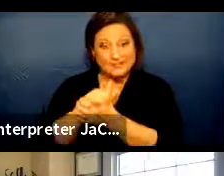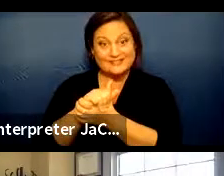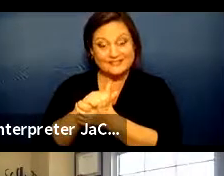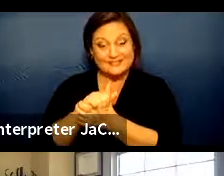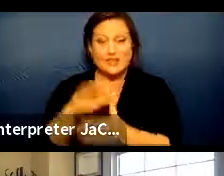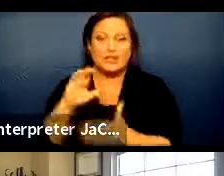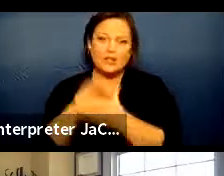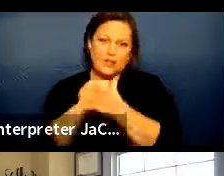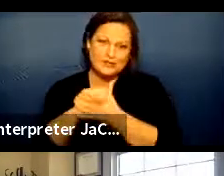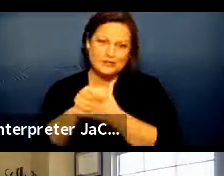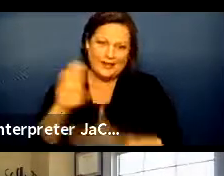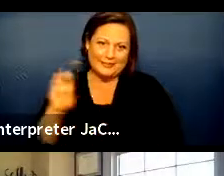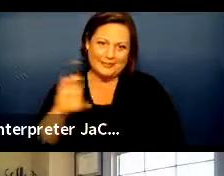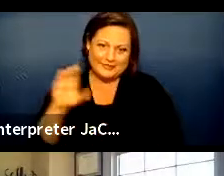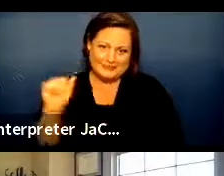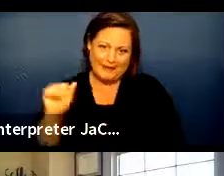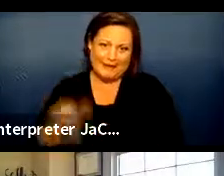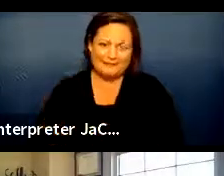Thanks. Becca. Virtual Thank hug. you.